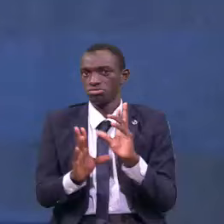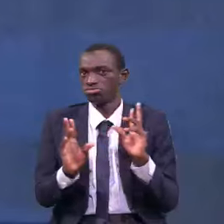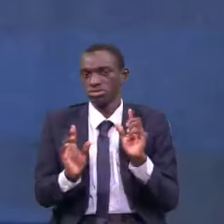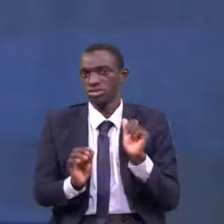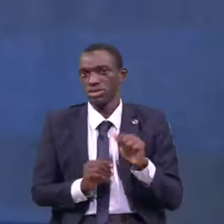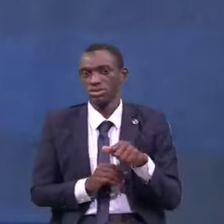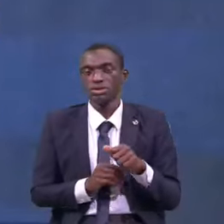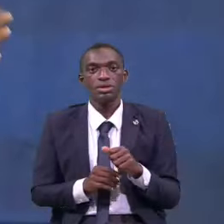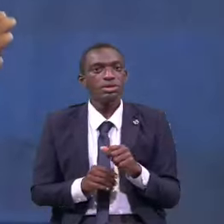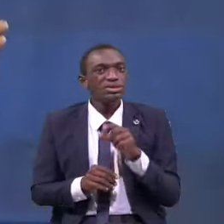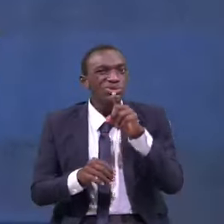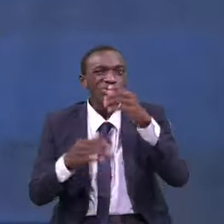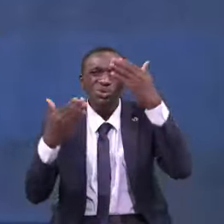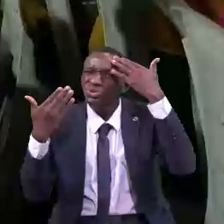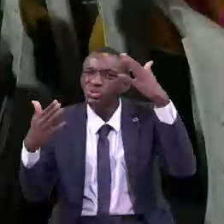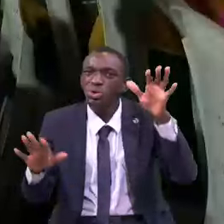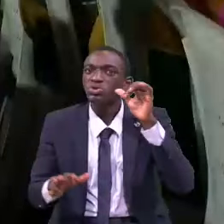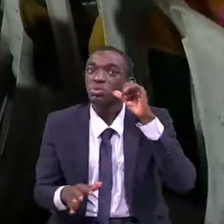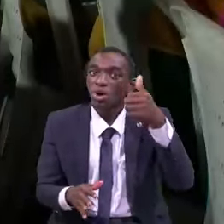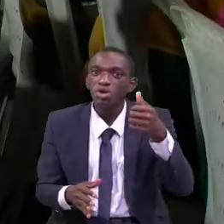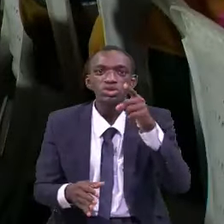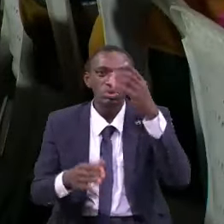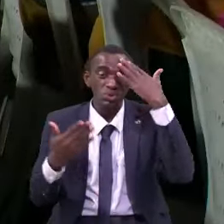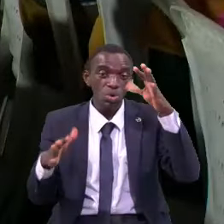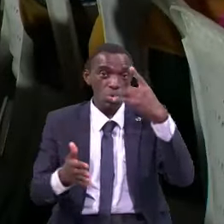You don't know what will happen between now and tomorrow.